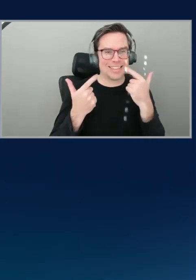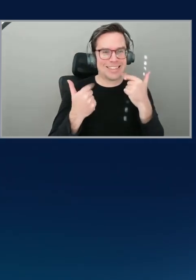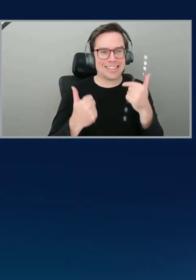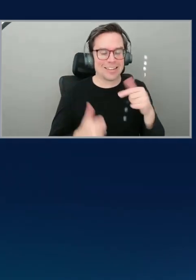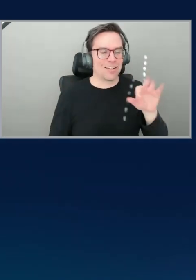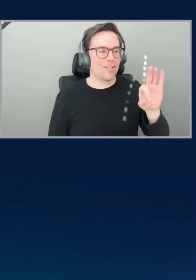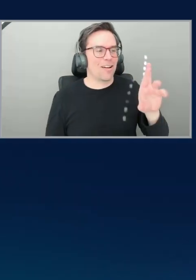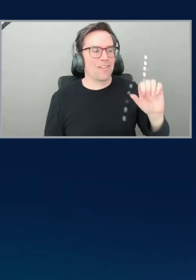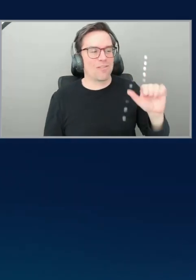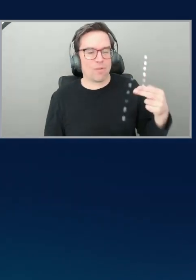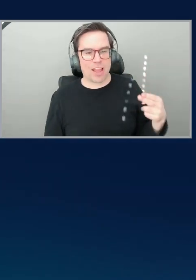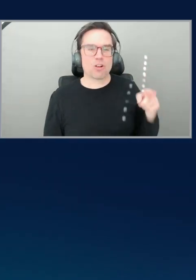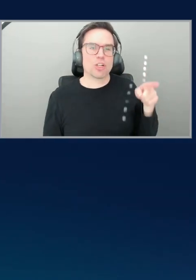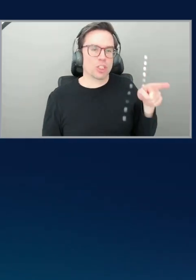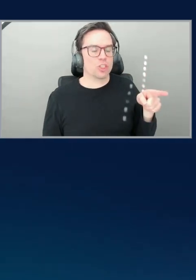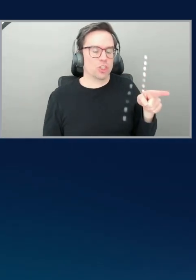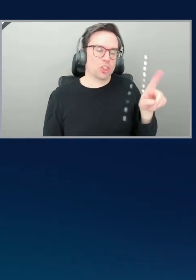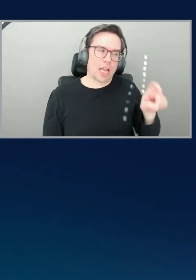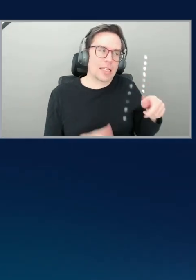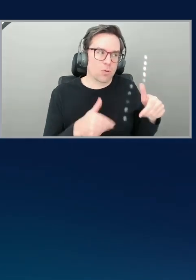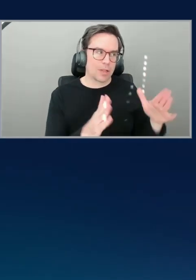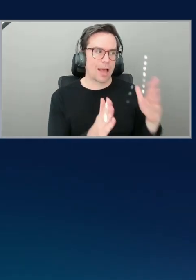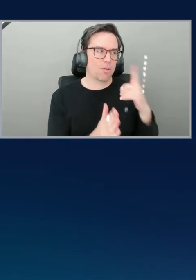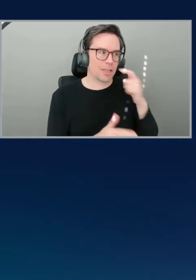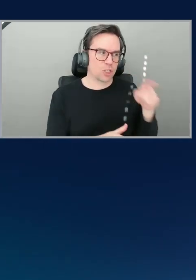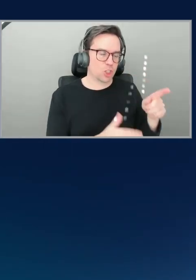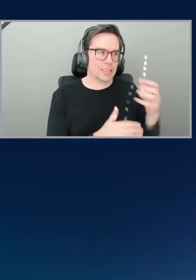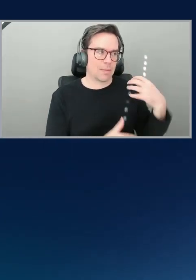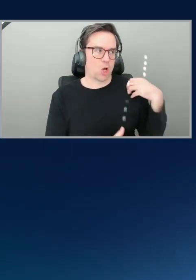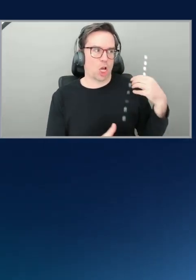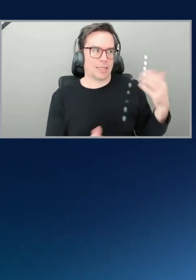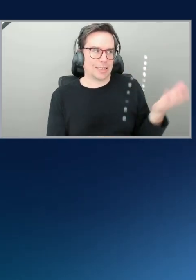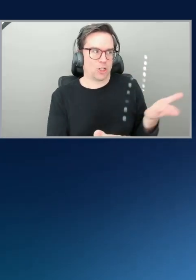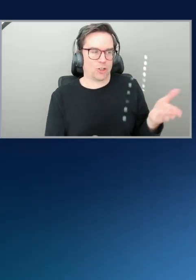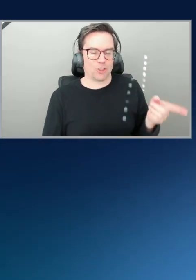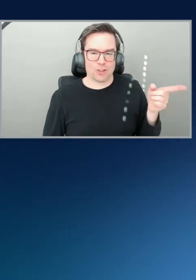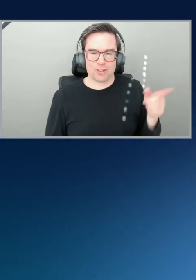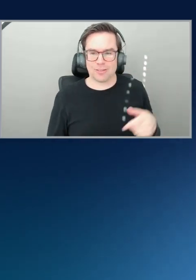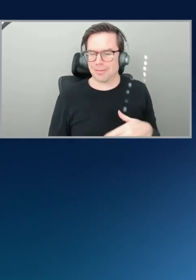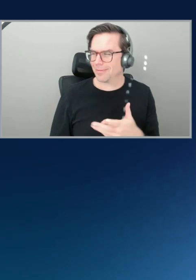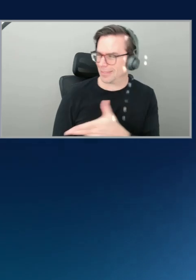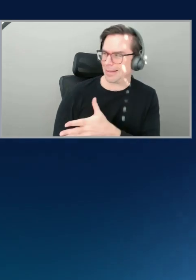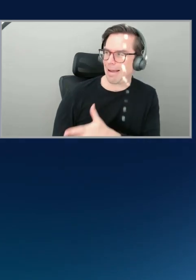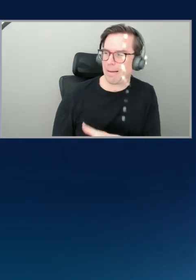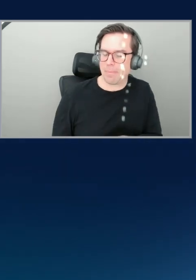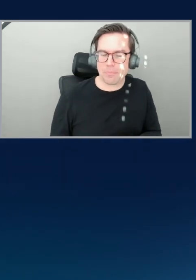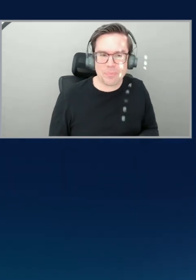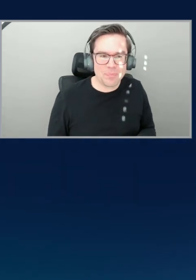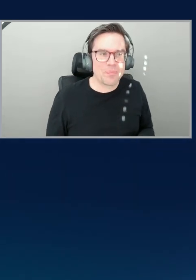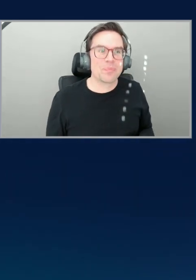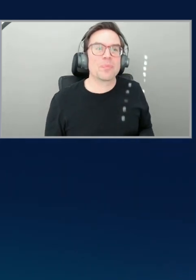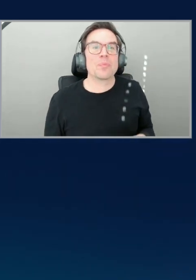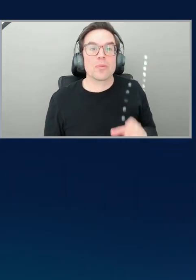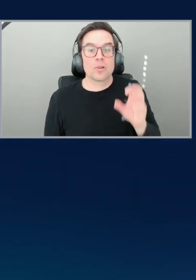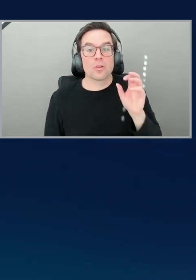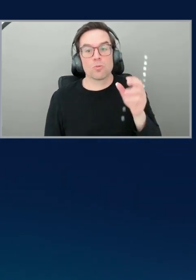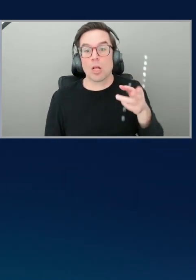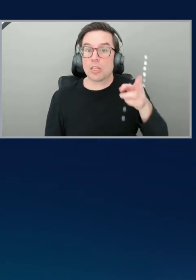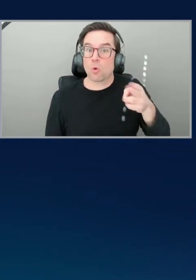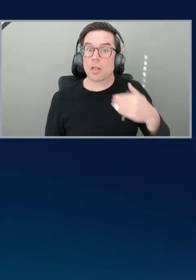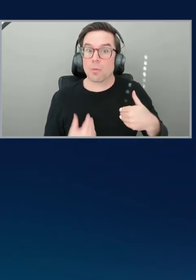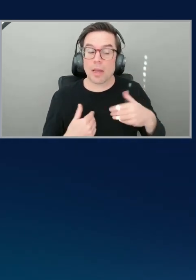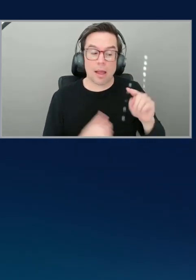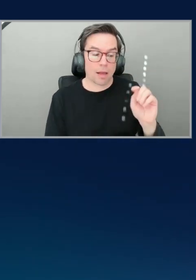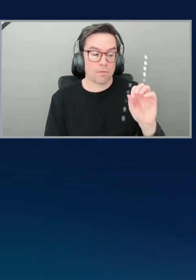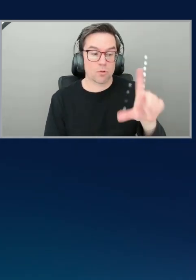She's the authority. Oh, stop. Because historically, we have seen like a tools that does also offer migrations, like